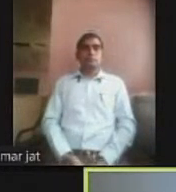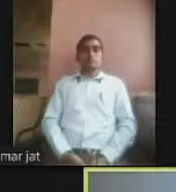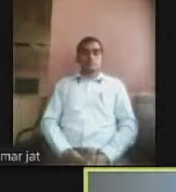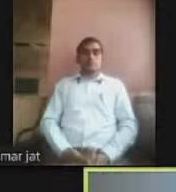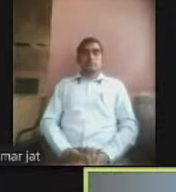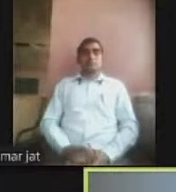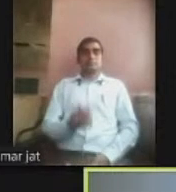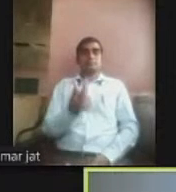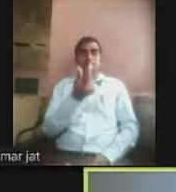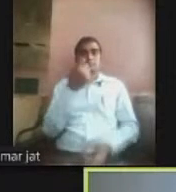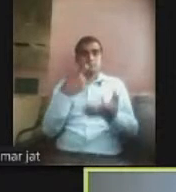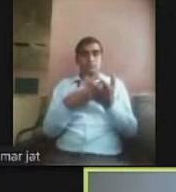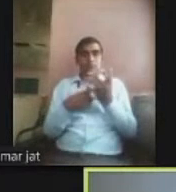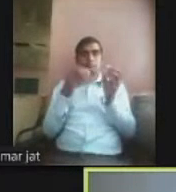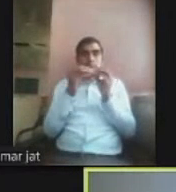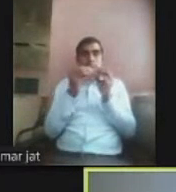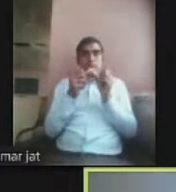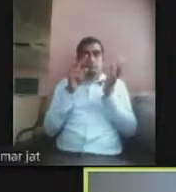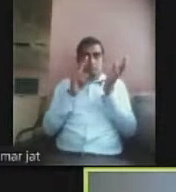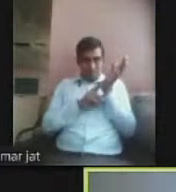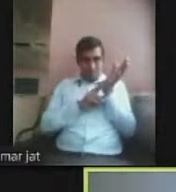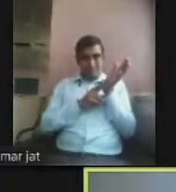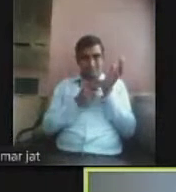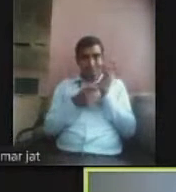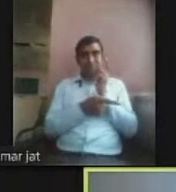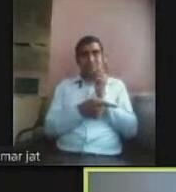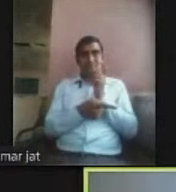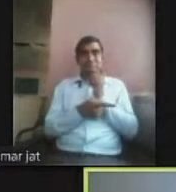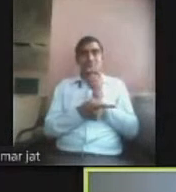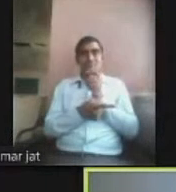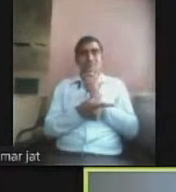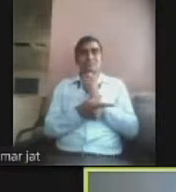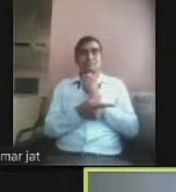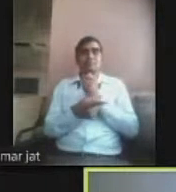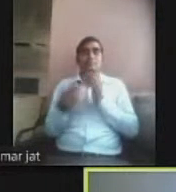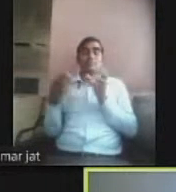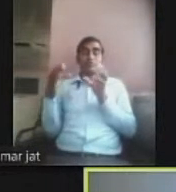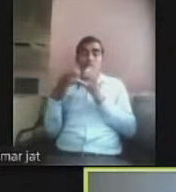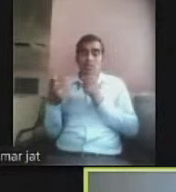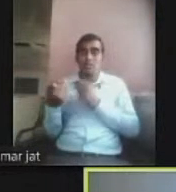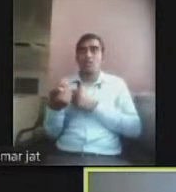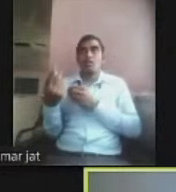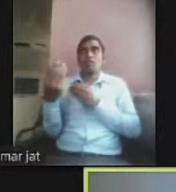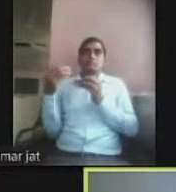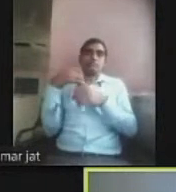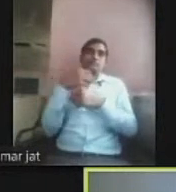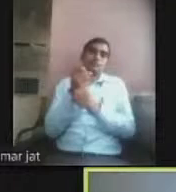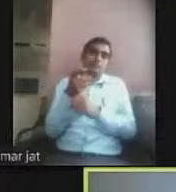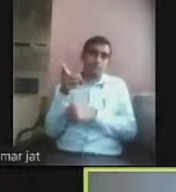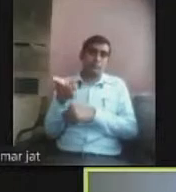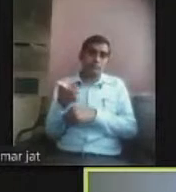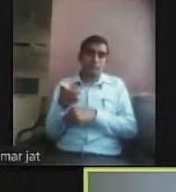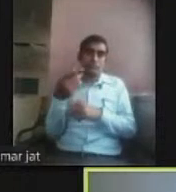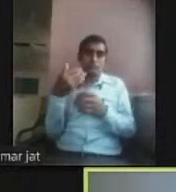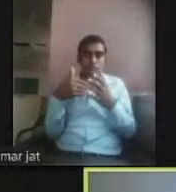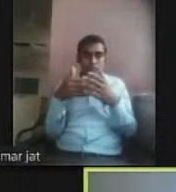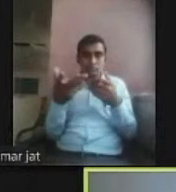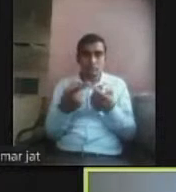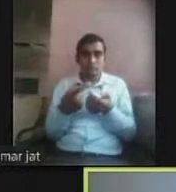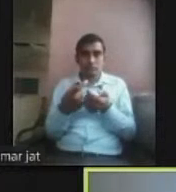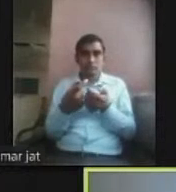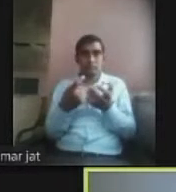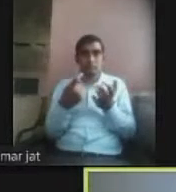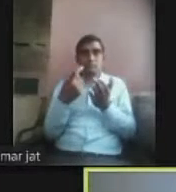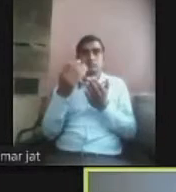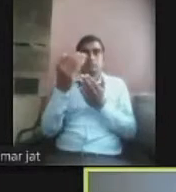in the urban sector you have municipalities, even they prepare a budget. And the only reason for the budget is that all the schemes